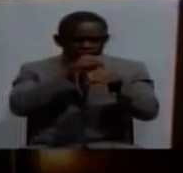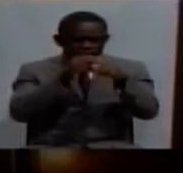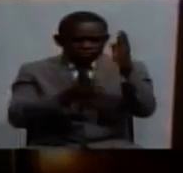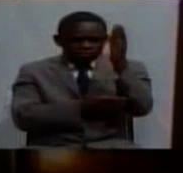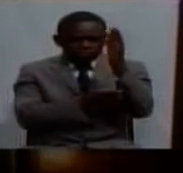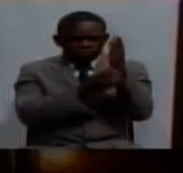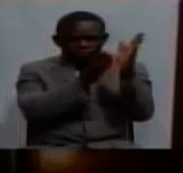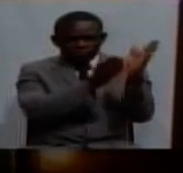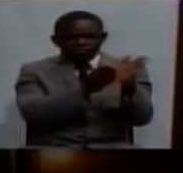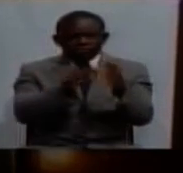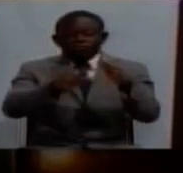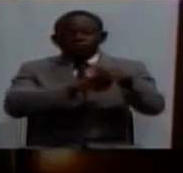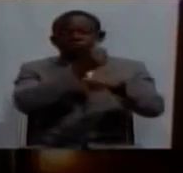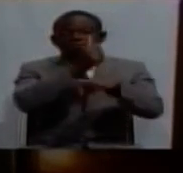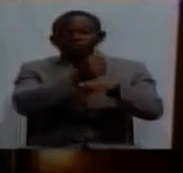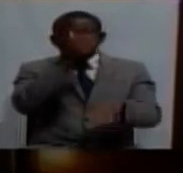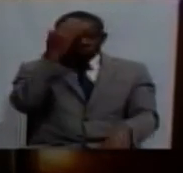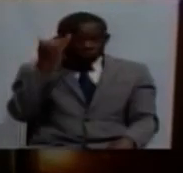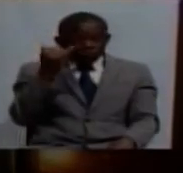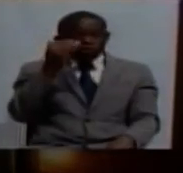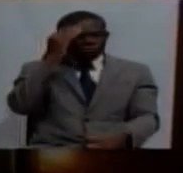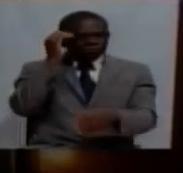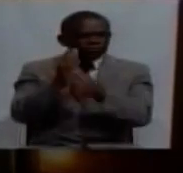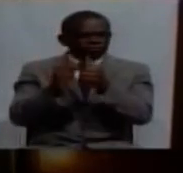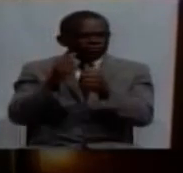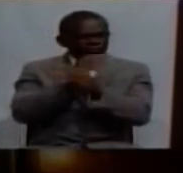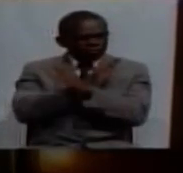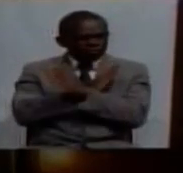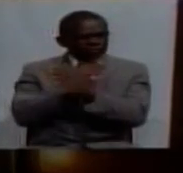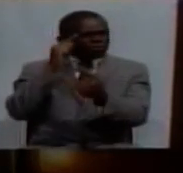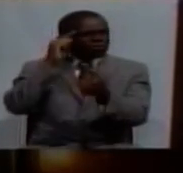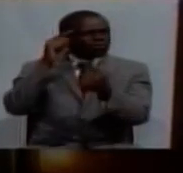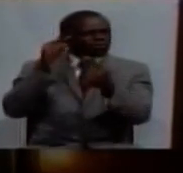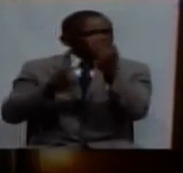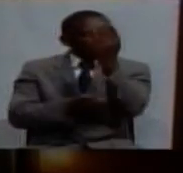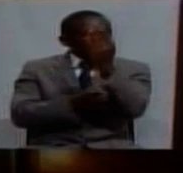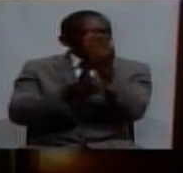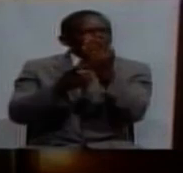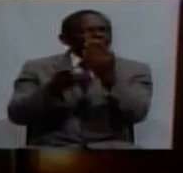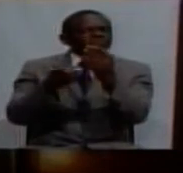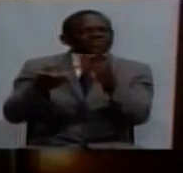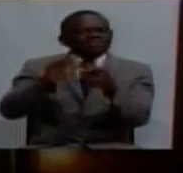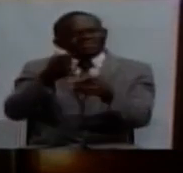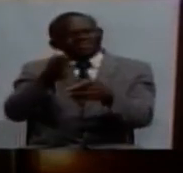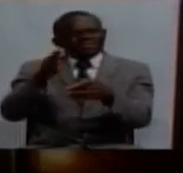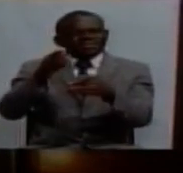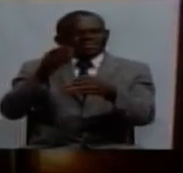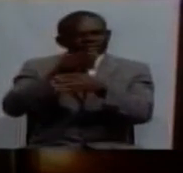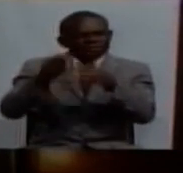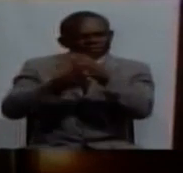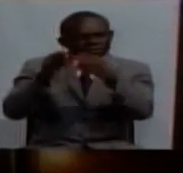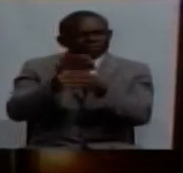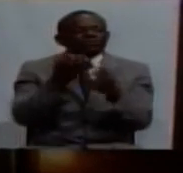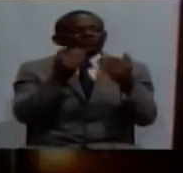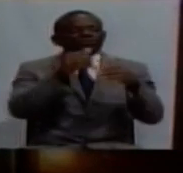respond to the lack of achievement of set goals in the development of the country and to enhance transparency, accountability,